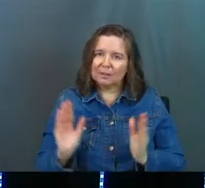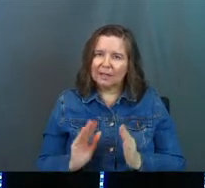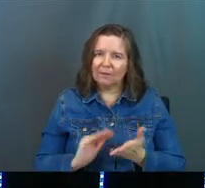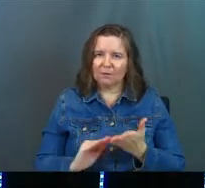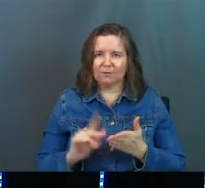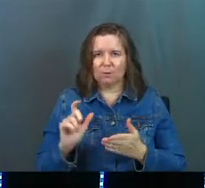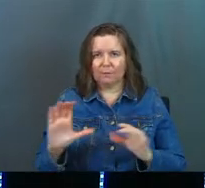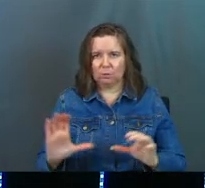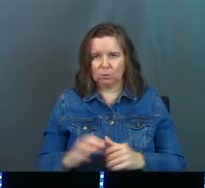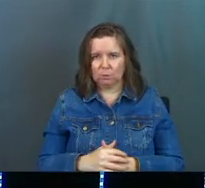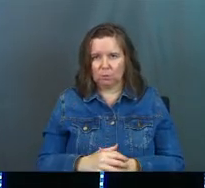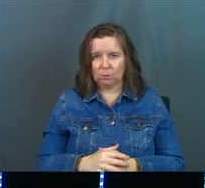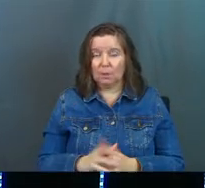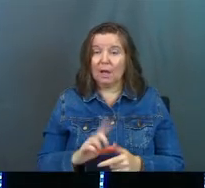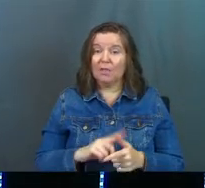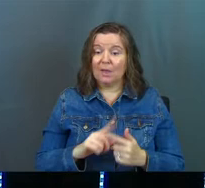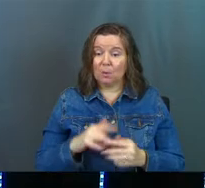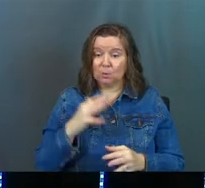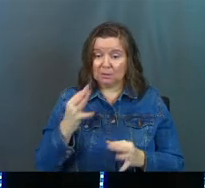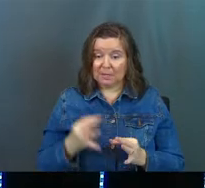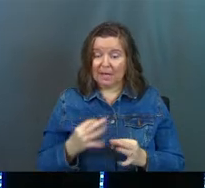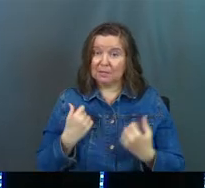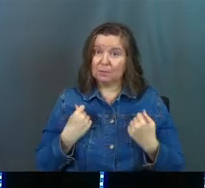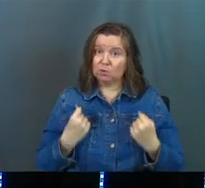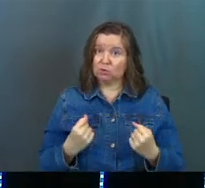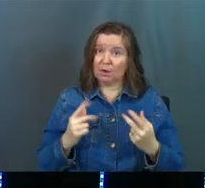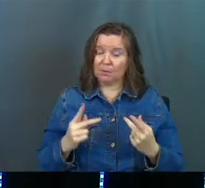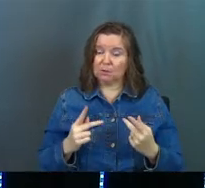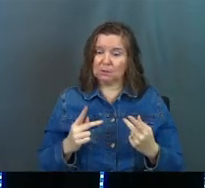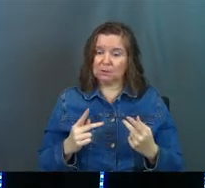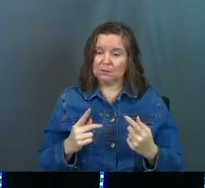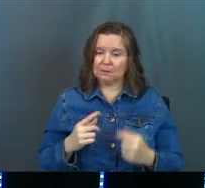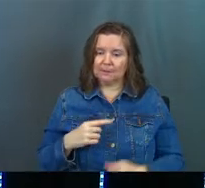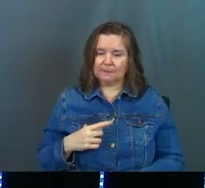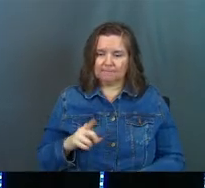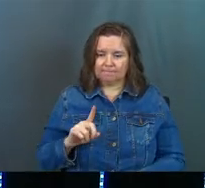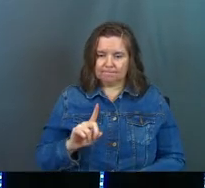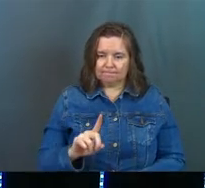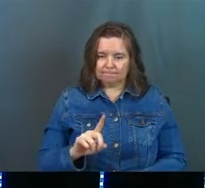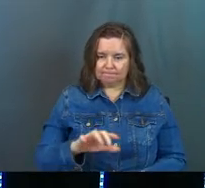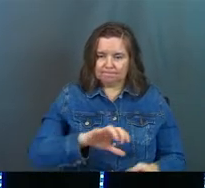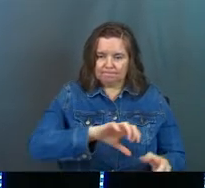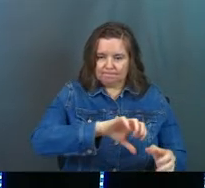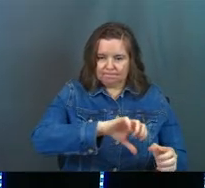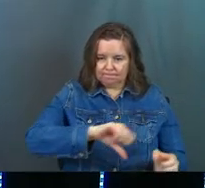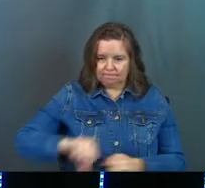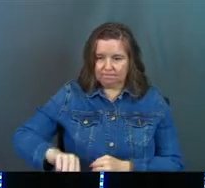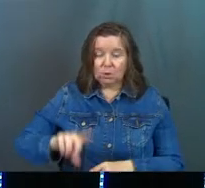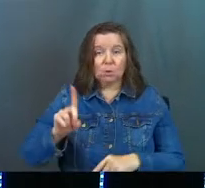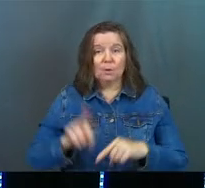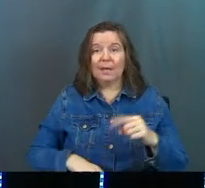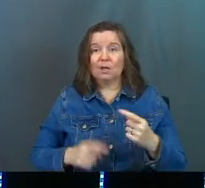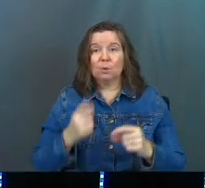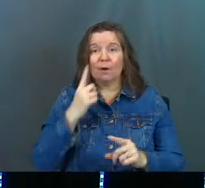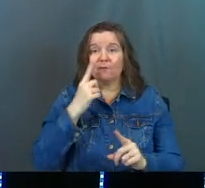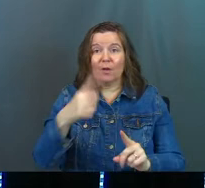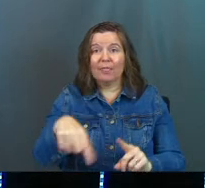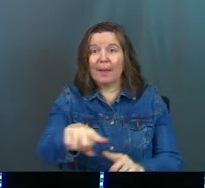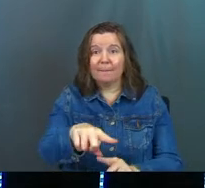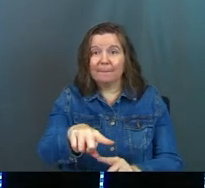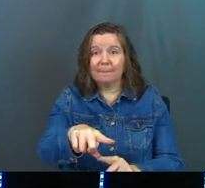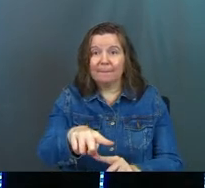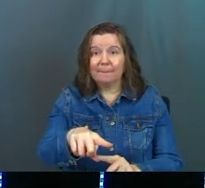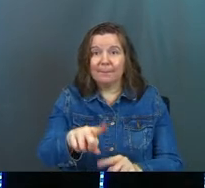to do. And then when you decide to be the strong one that day, you can't do it for them. This is